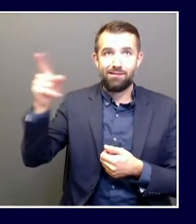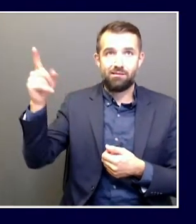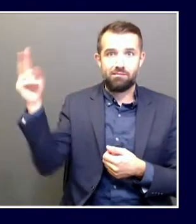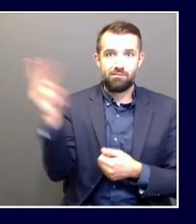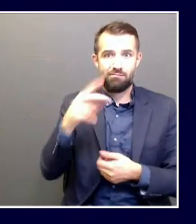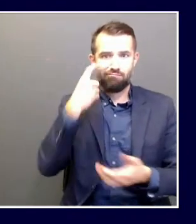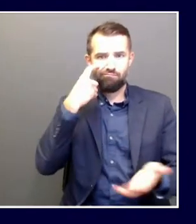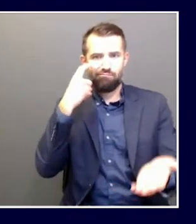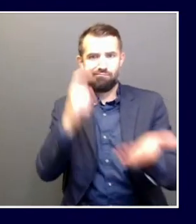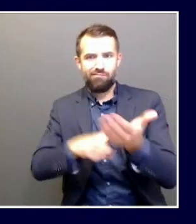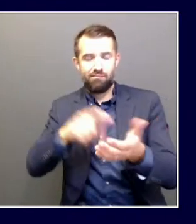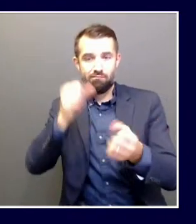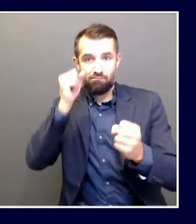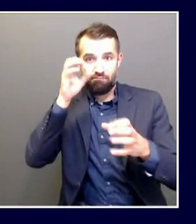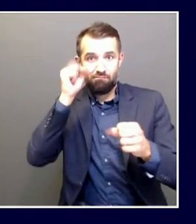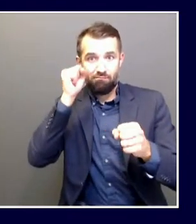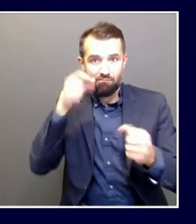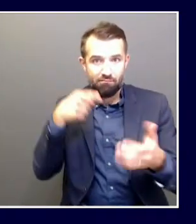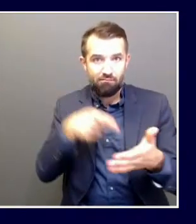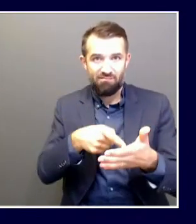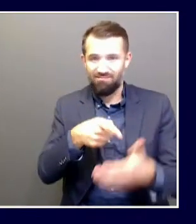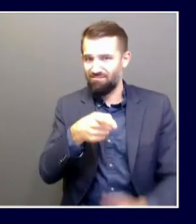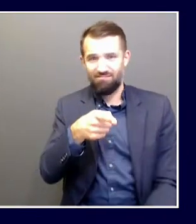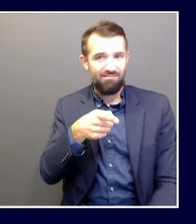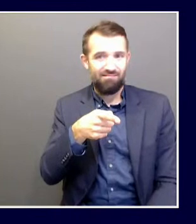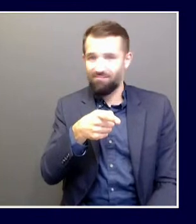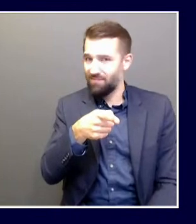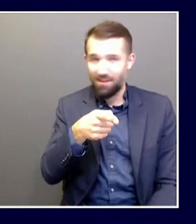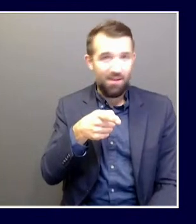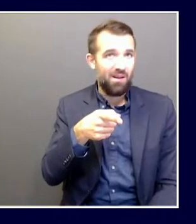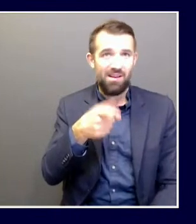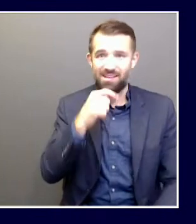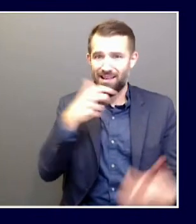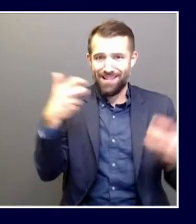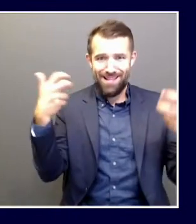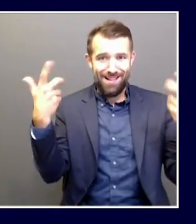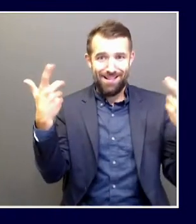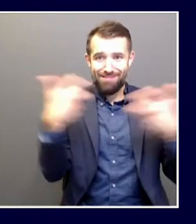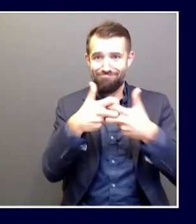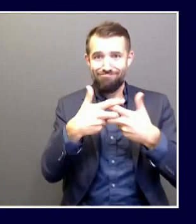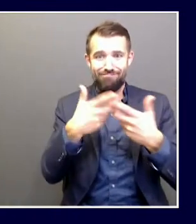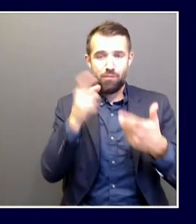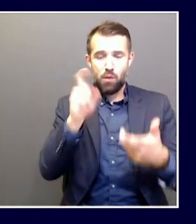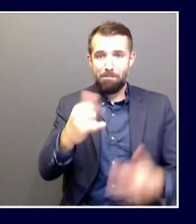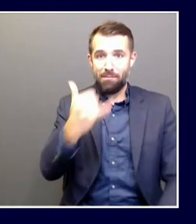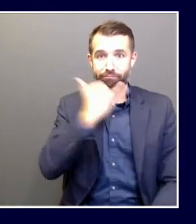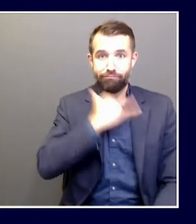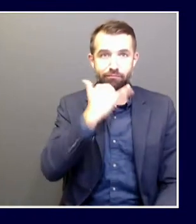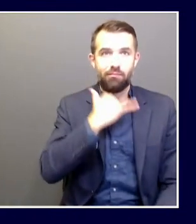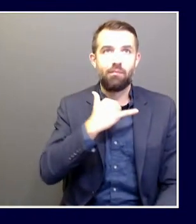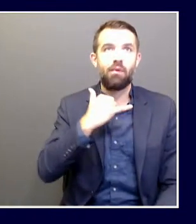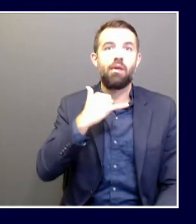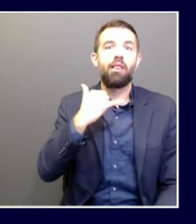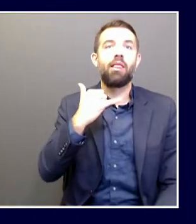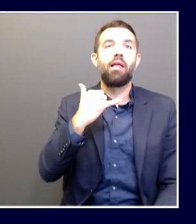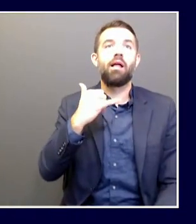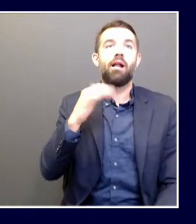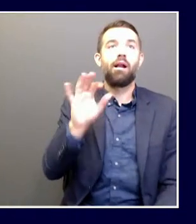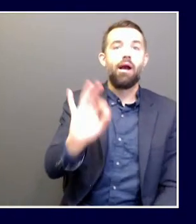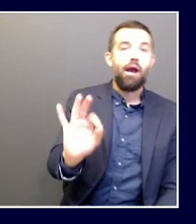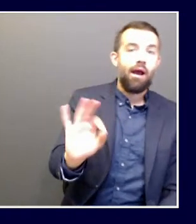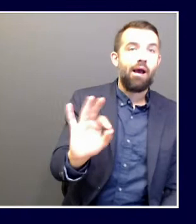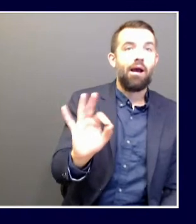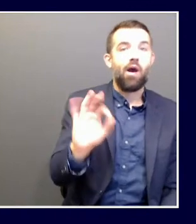the script did not capture everything. It must have cut off at the wrong time. And indeed, that is what happened. It was